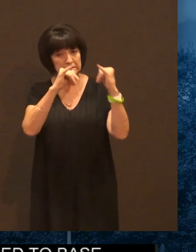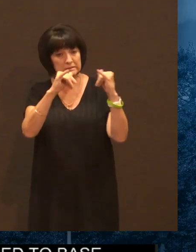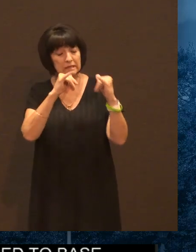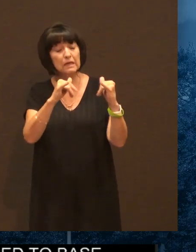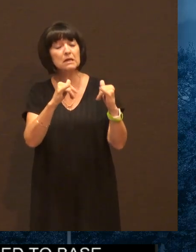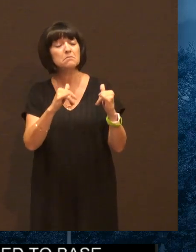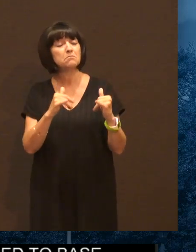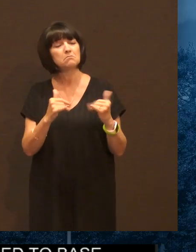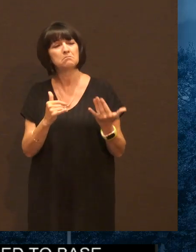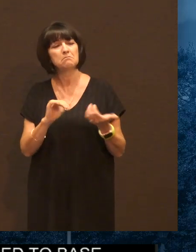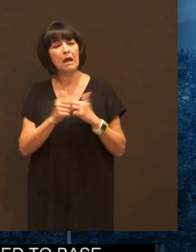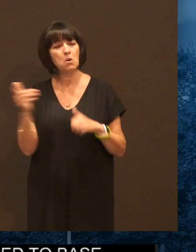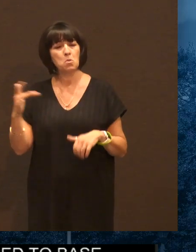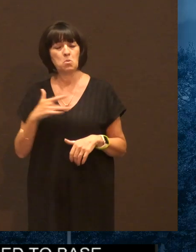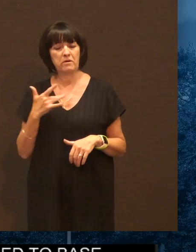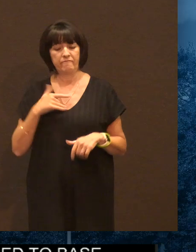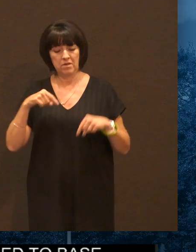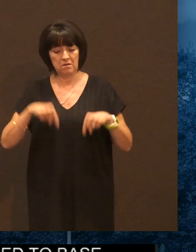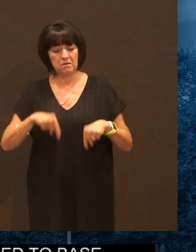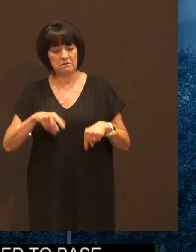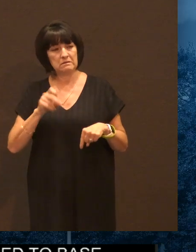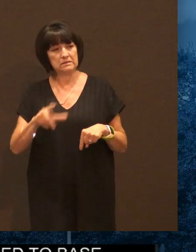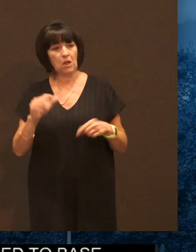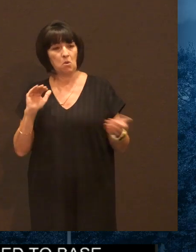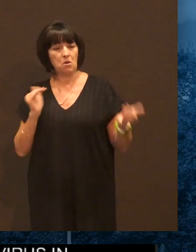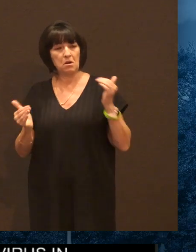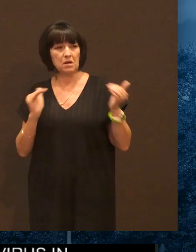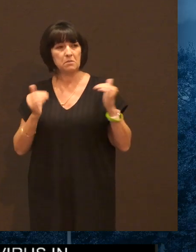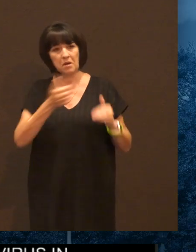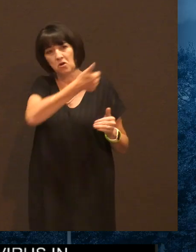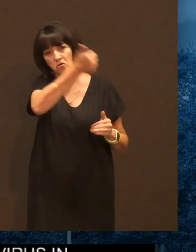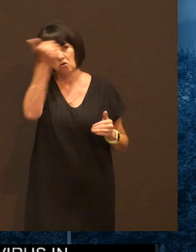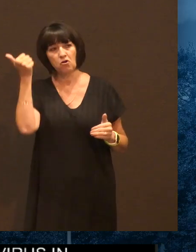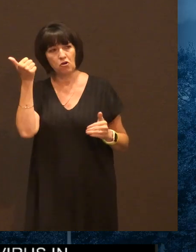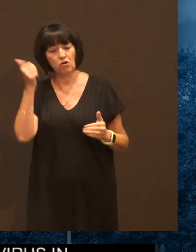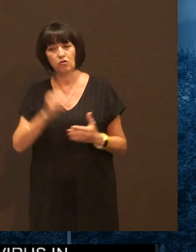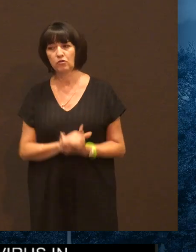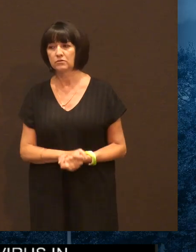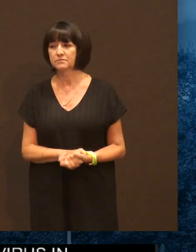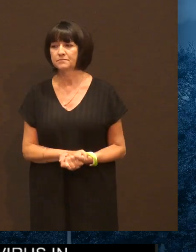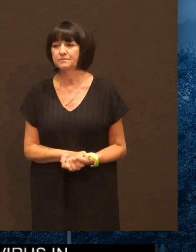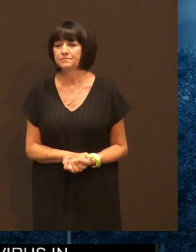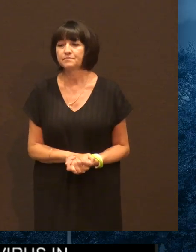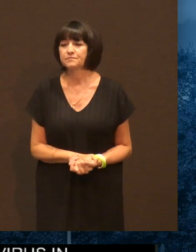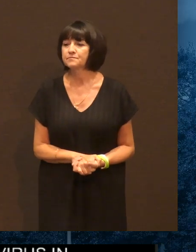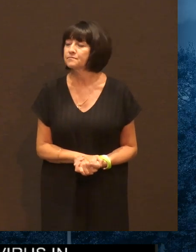Yeah, I think we follow local data closest. Even